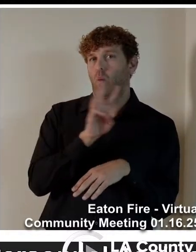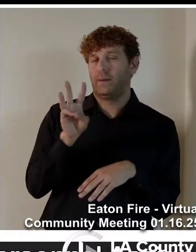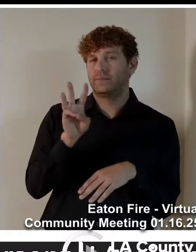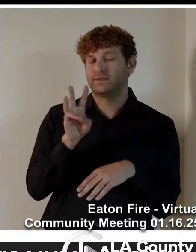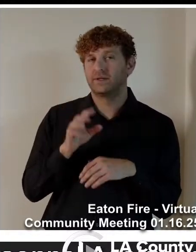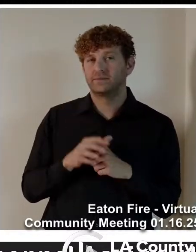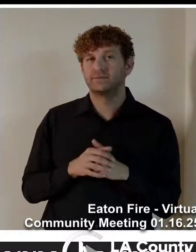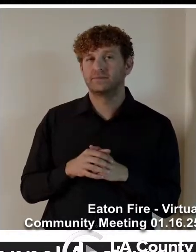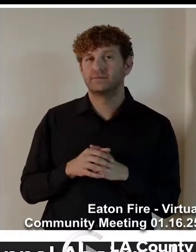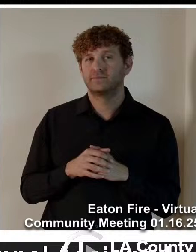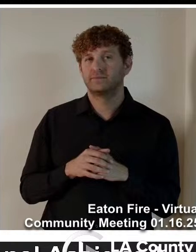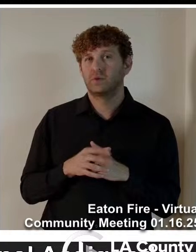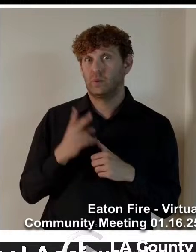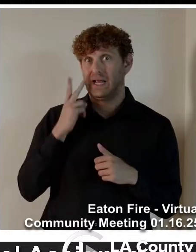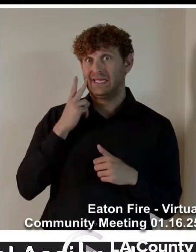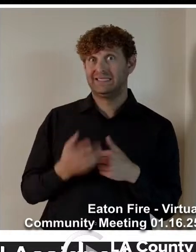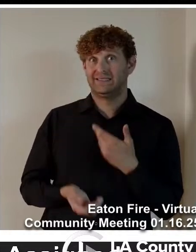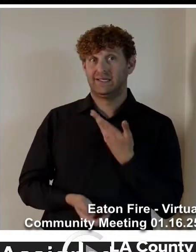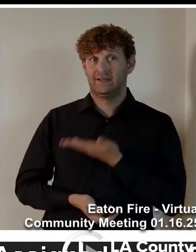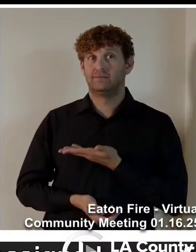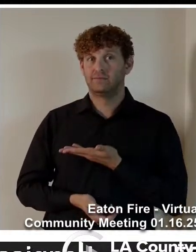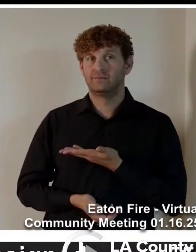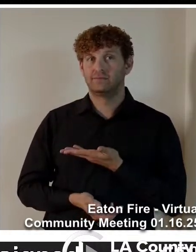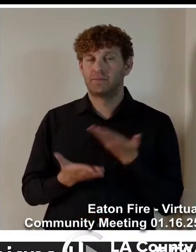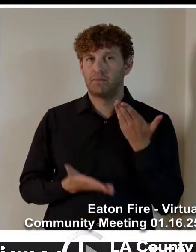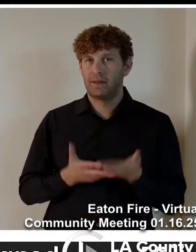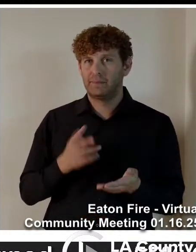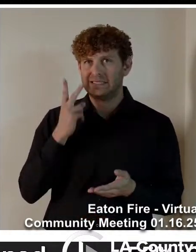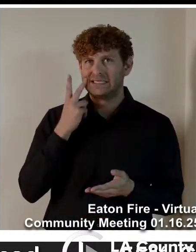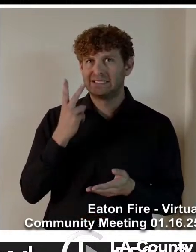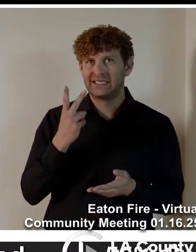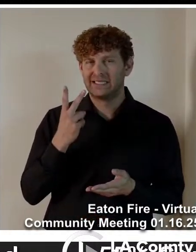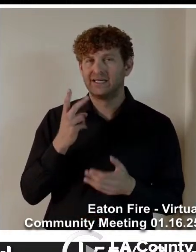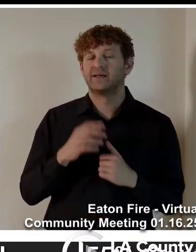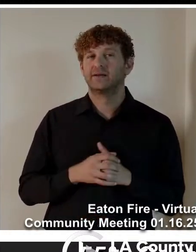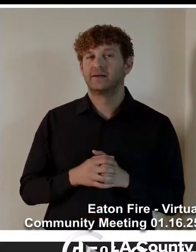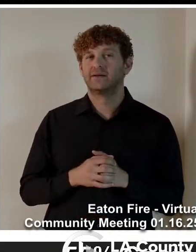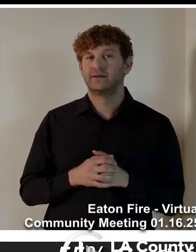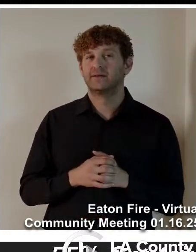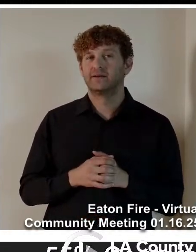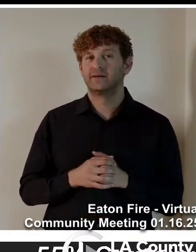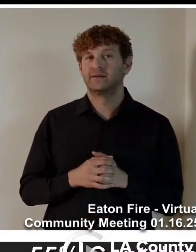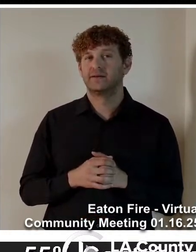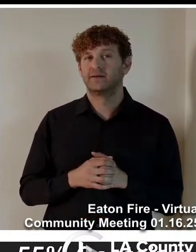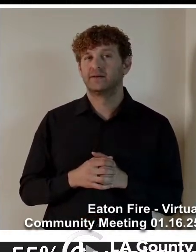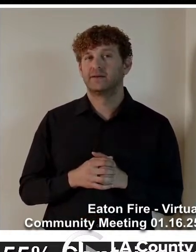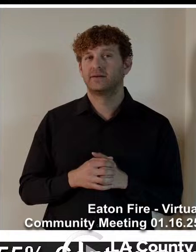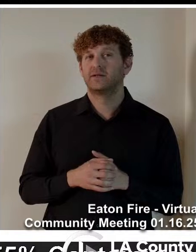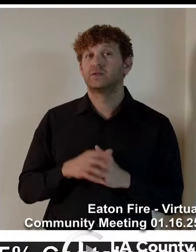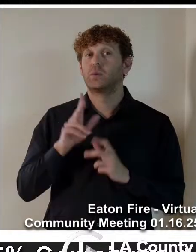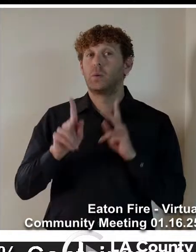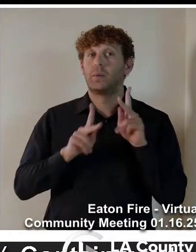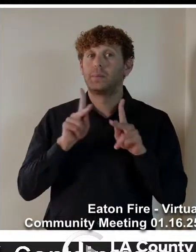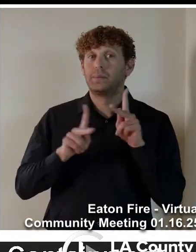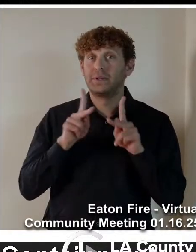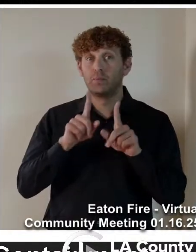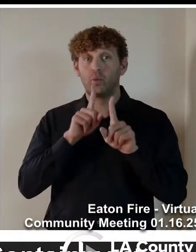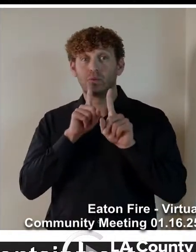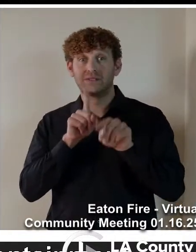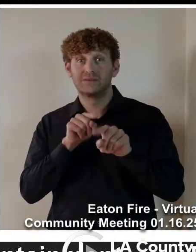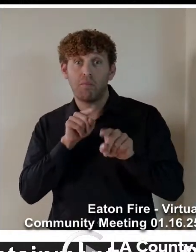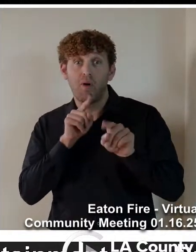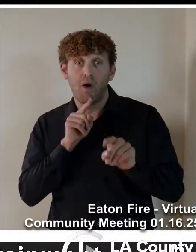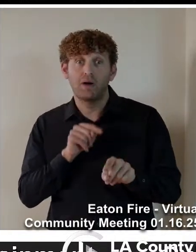show you, maybe. But my personnel is also, who's responding to questions, has been putting